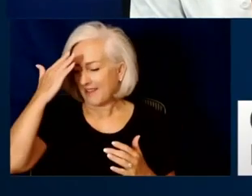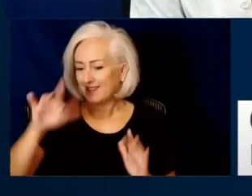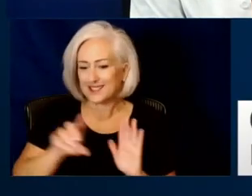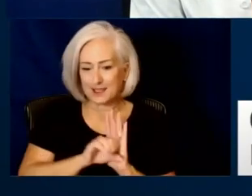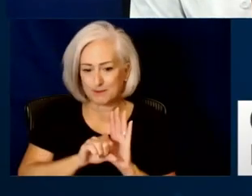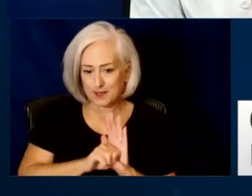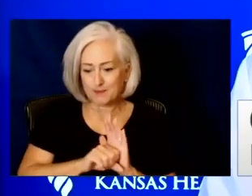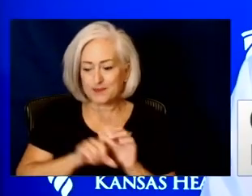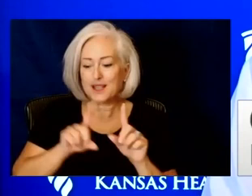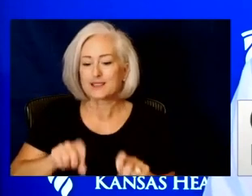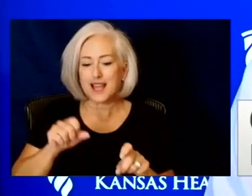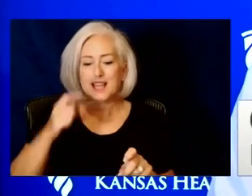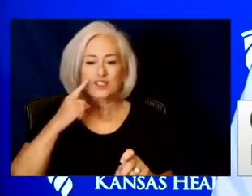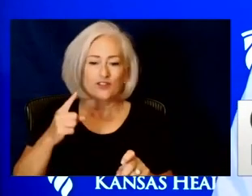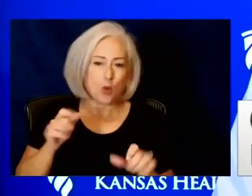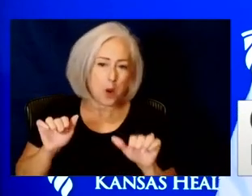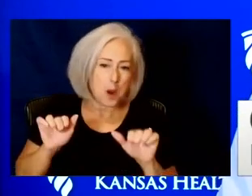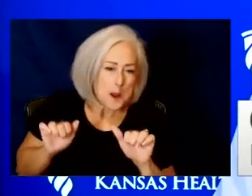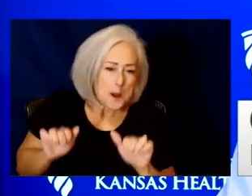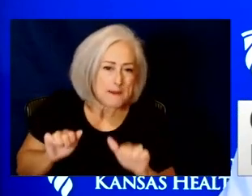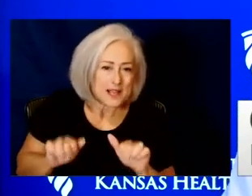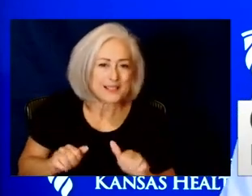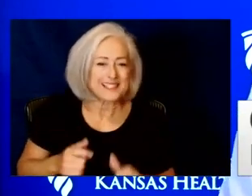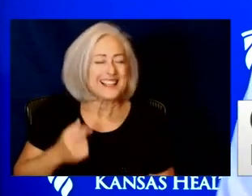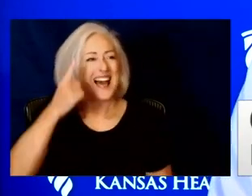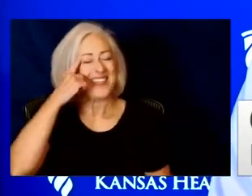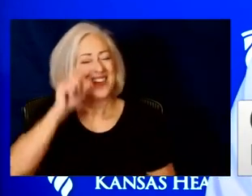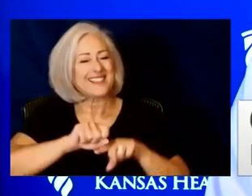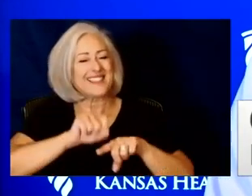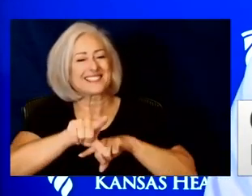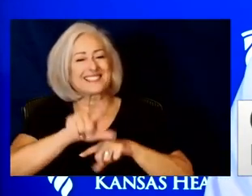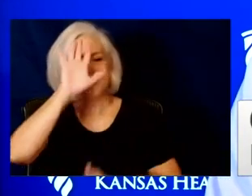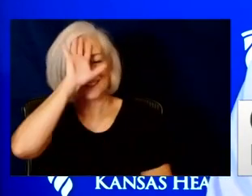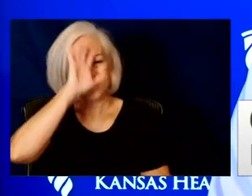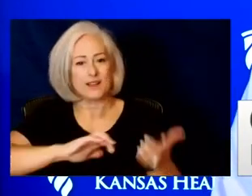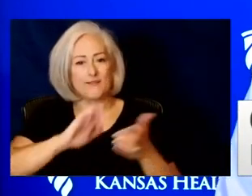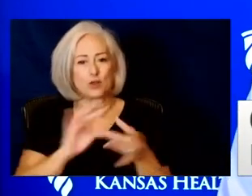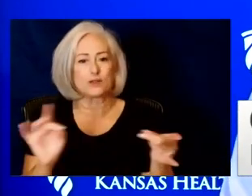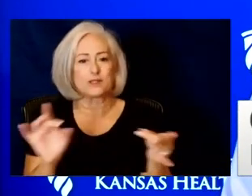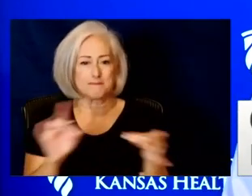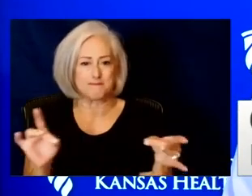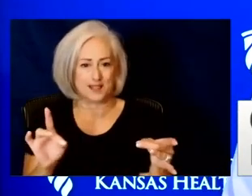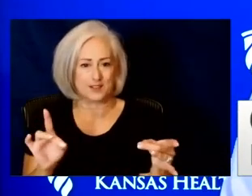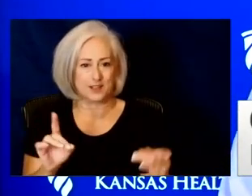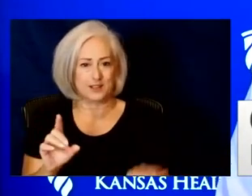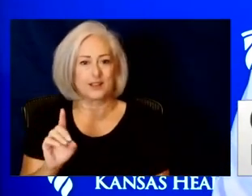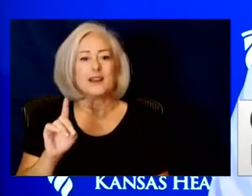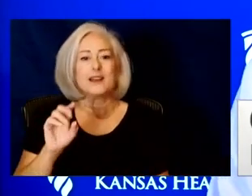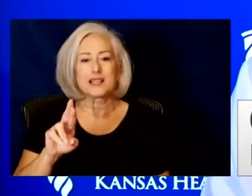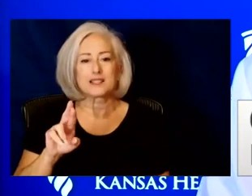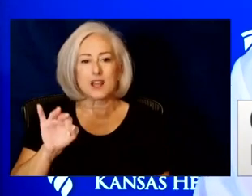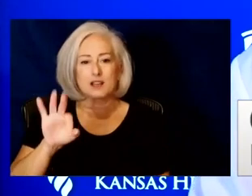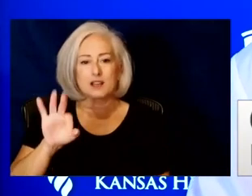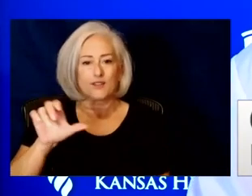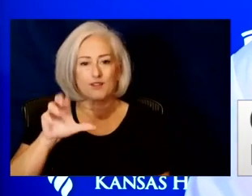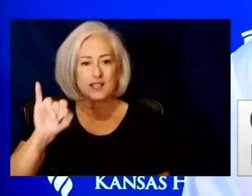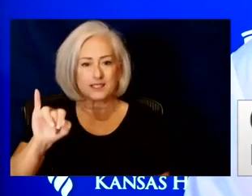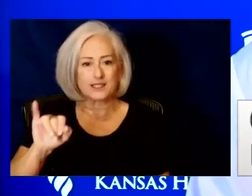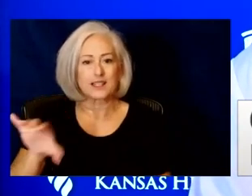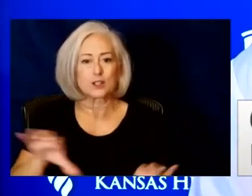think this sends a confusing message, just as does Dr. Fauci taking that second course of Paxlovid. Again,